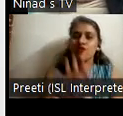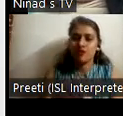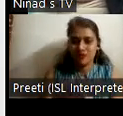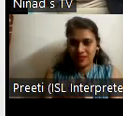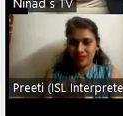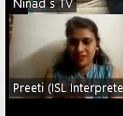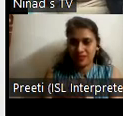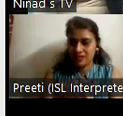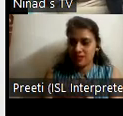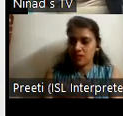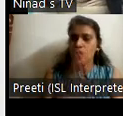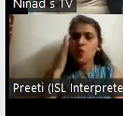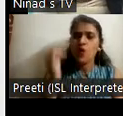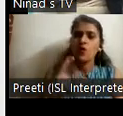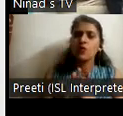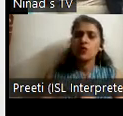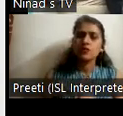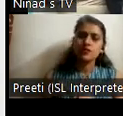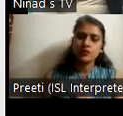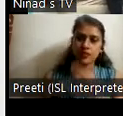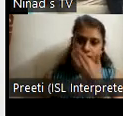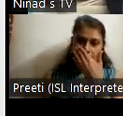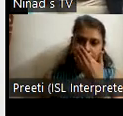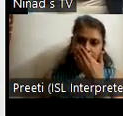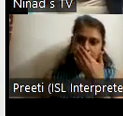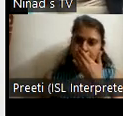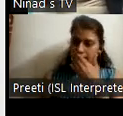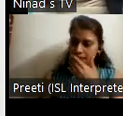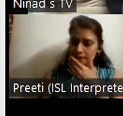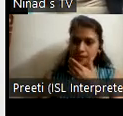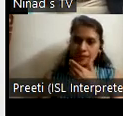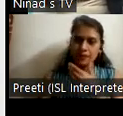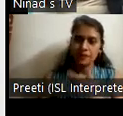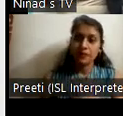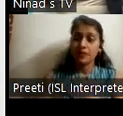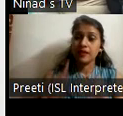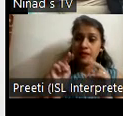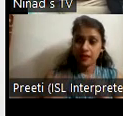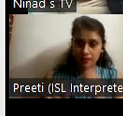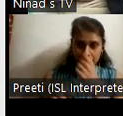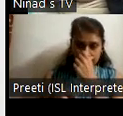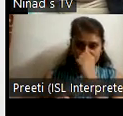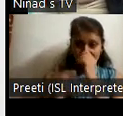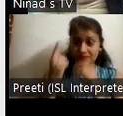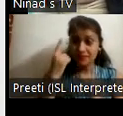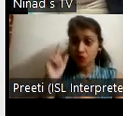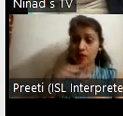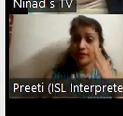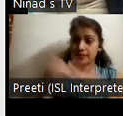what, why I gave you the example of house, because there is a need to make